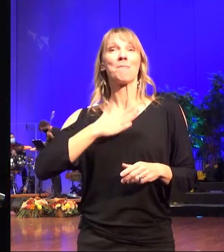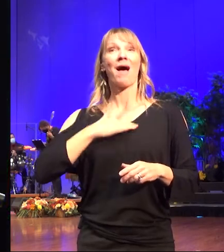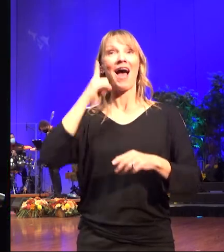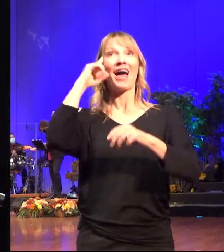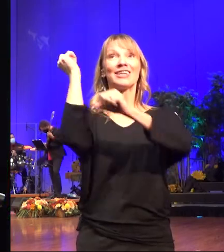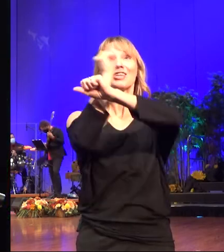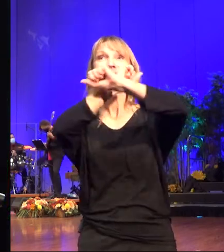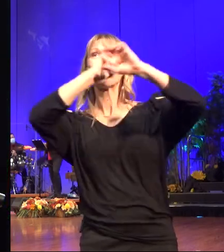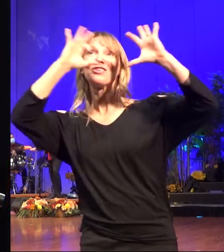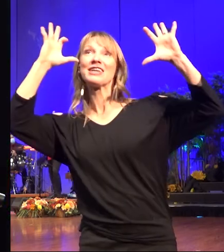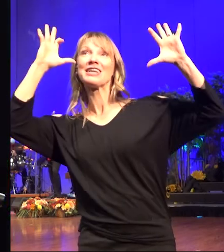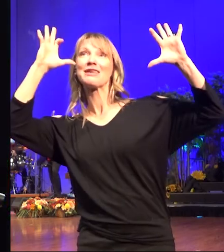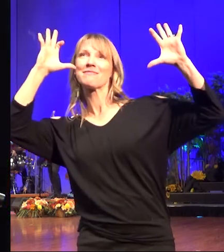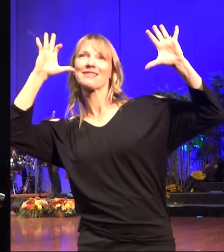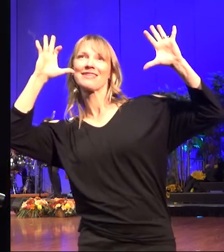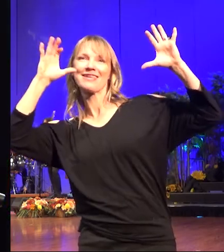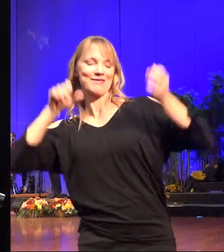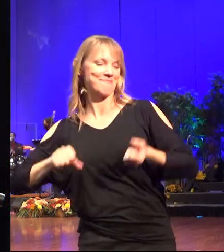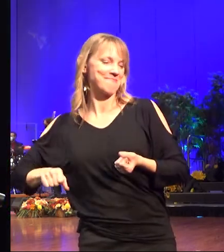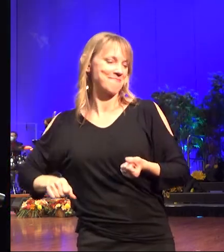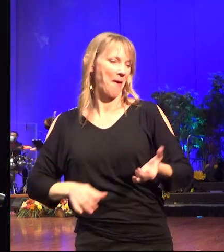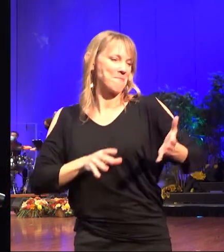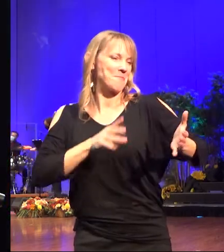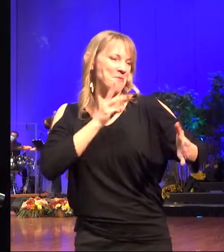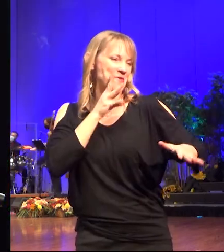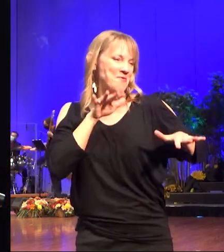Throw my dreams into the river?